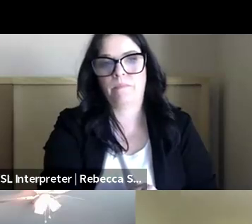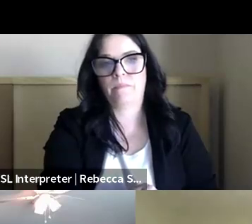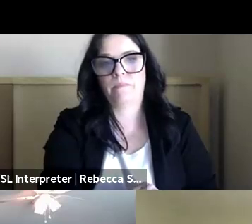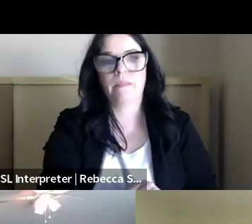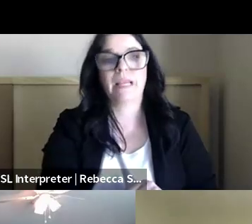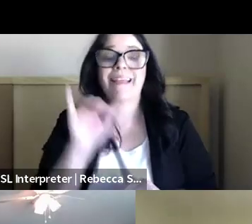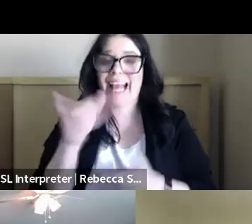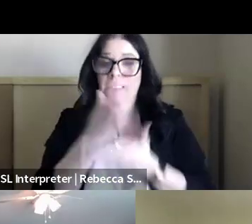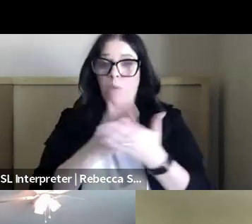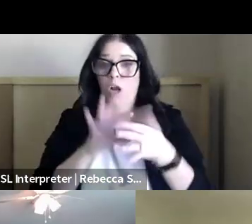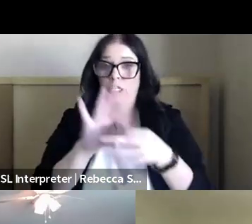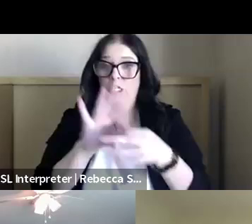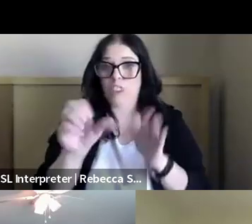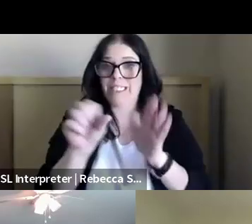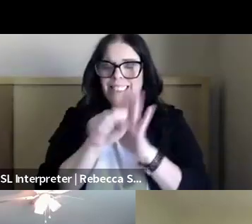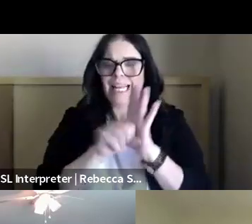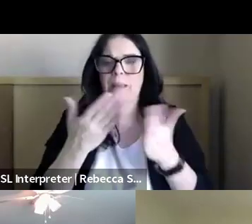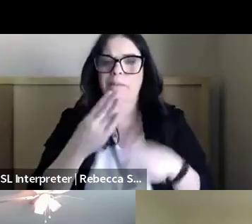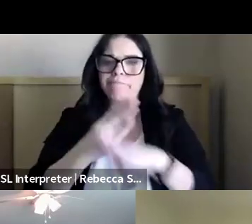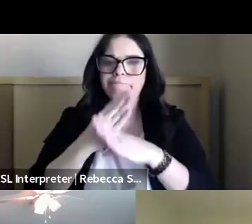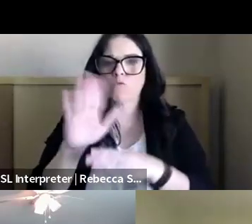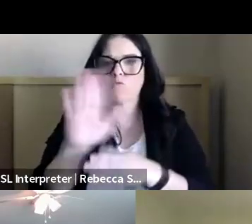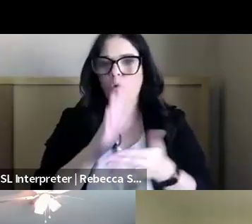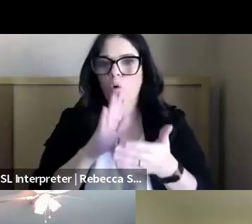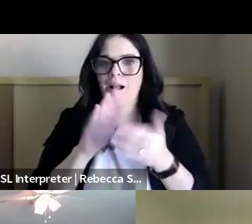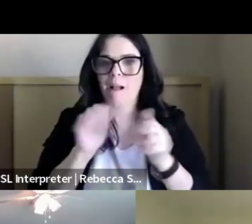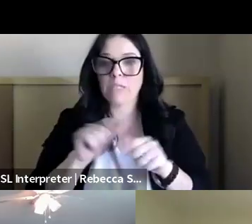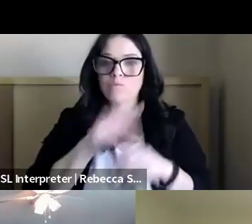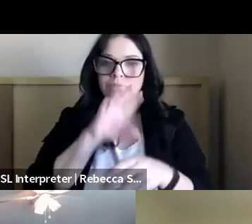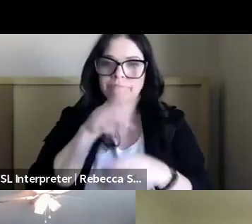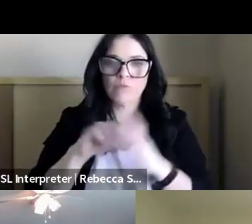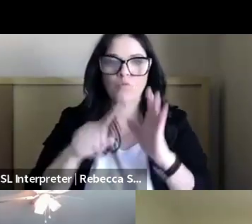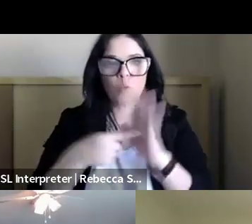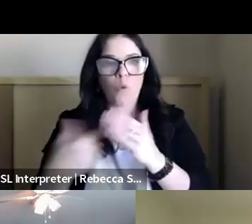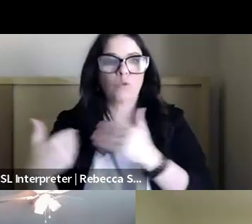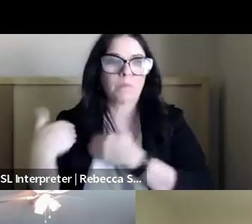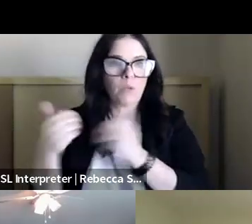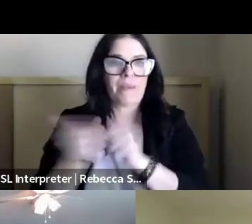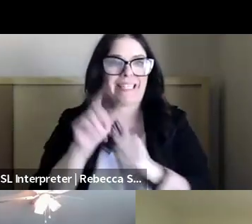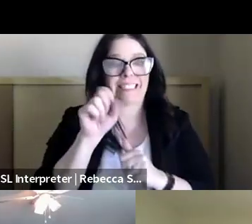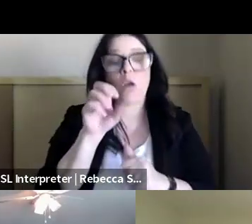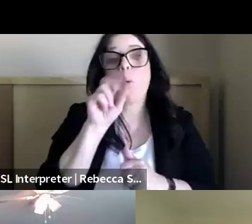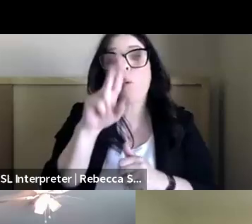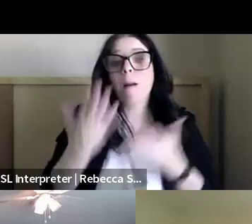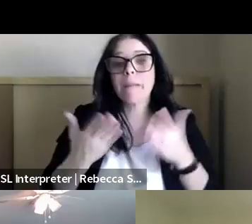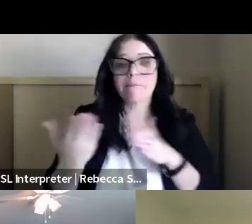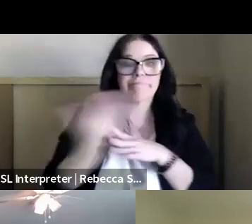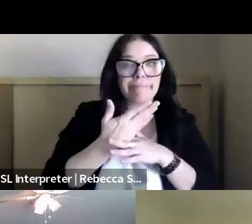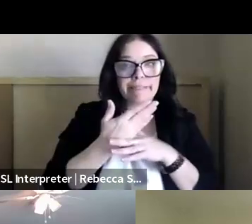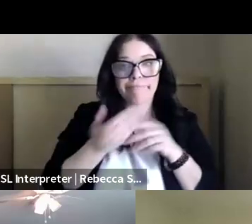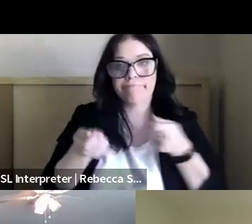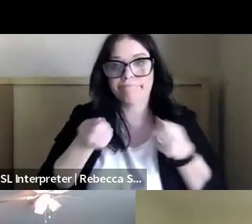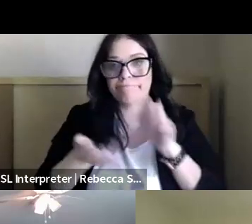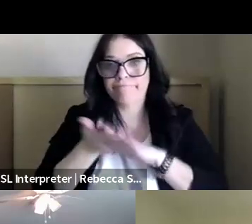and responsibilities as the DSE, or things that may interfere with the management of any of the funding.